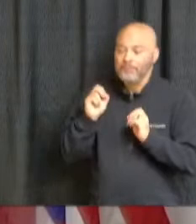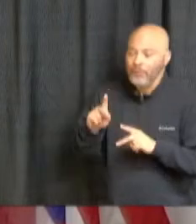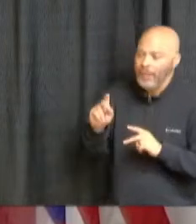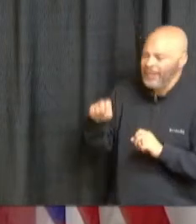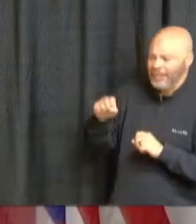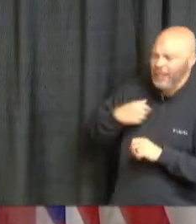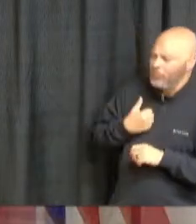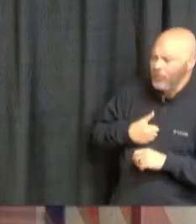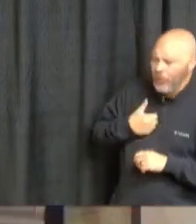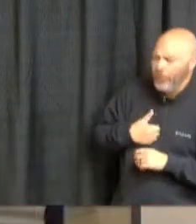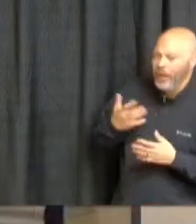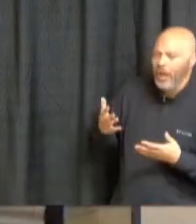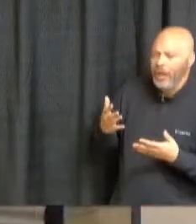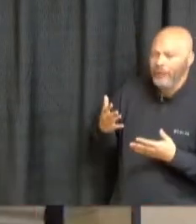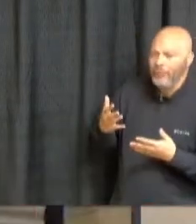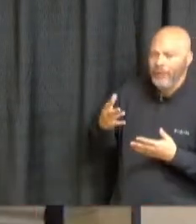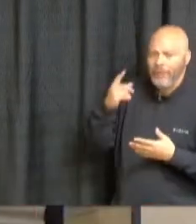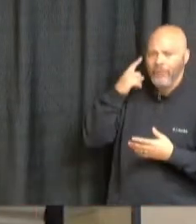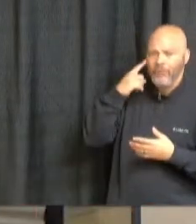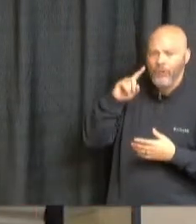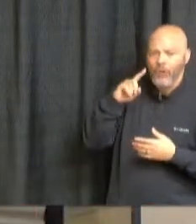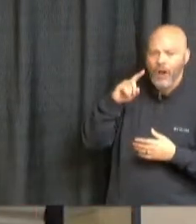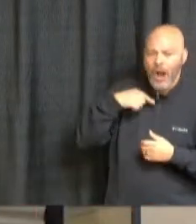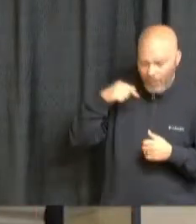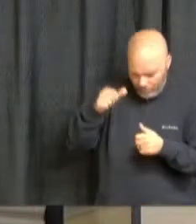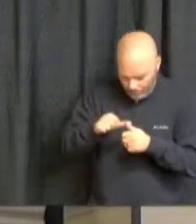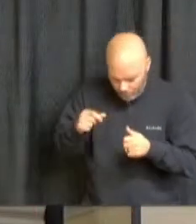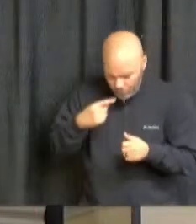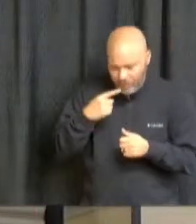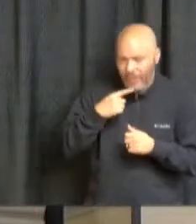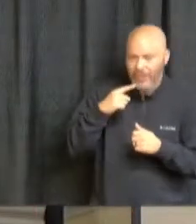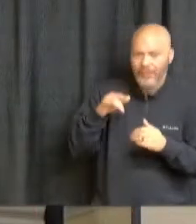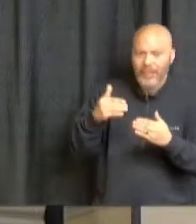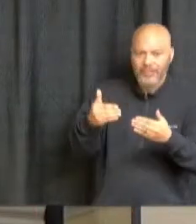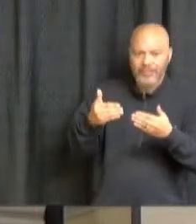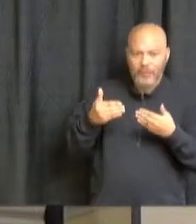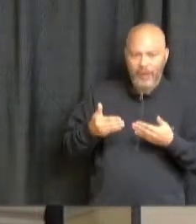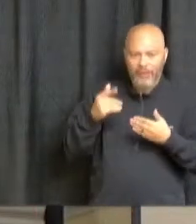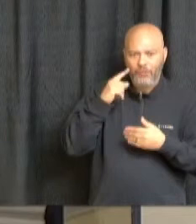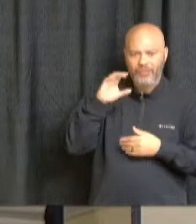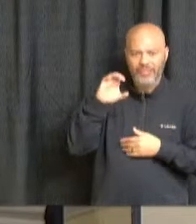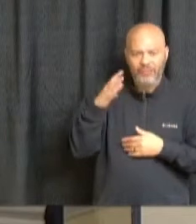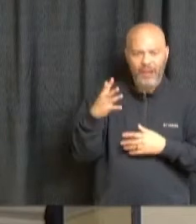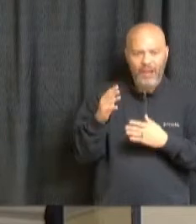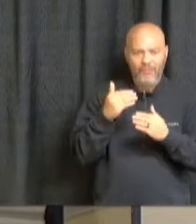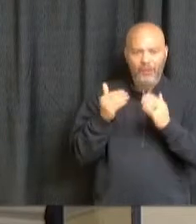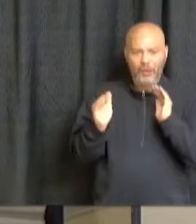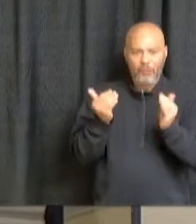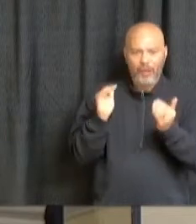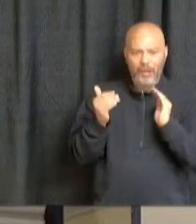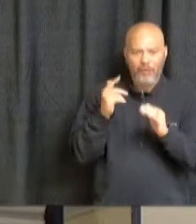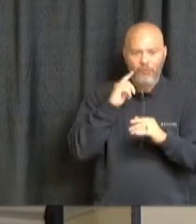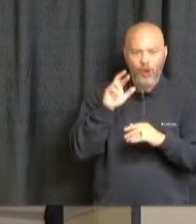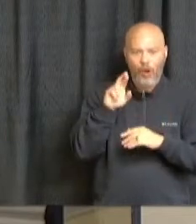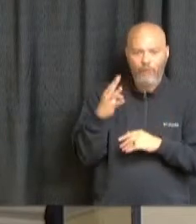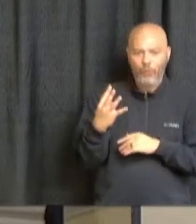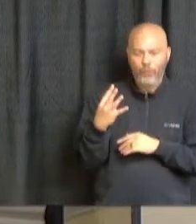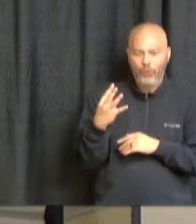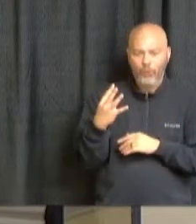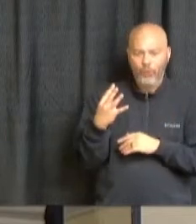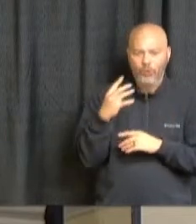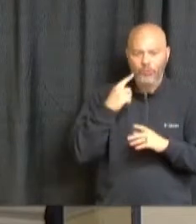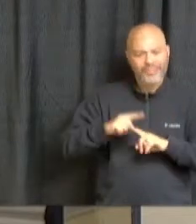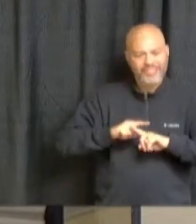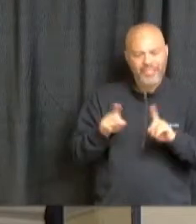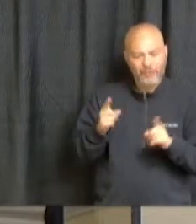I'm sorry. I just remember you said that the setback for C5 versus the distance from R4, they